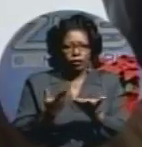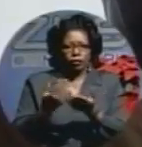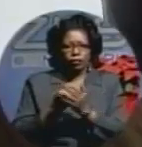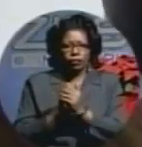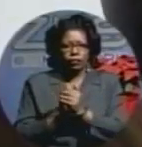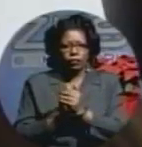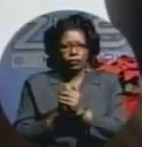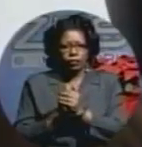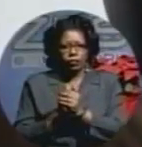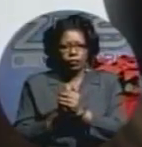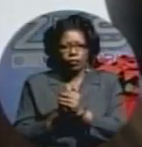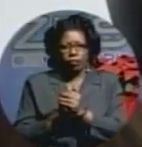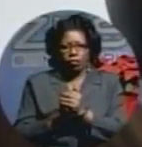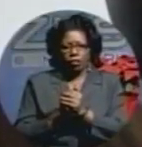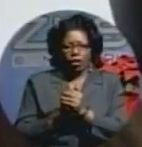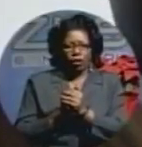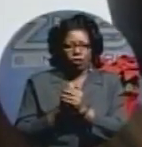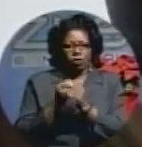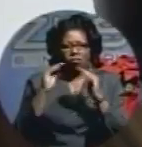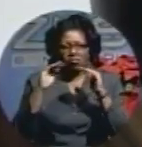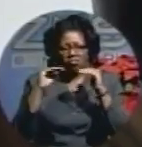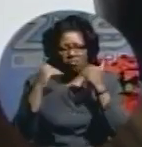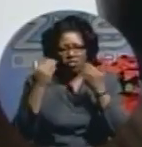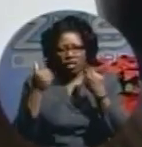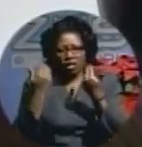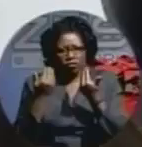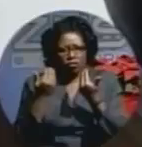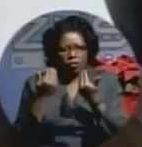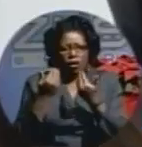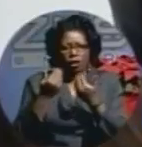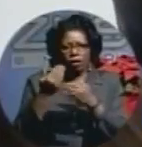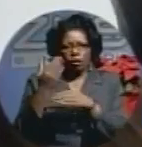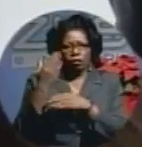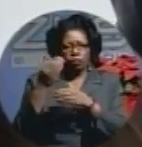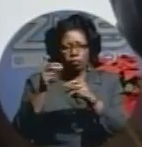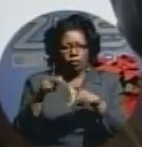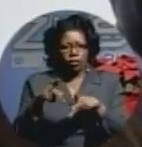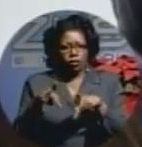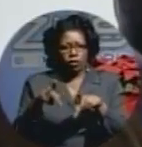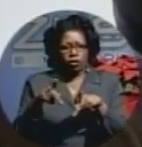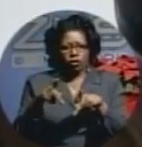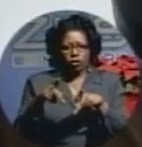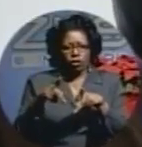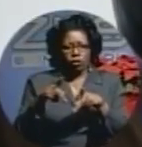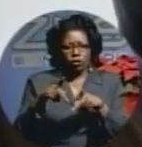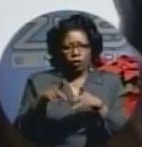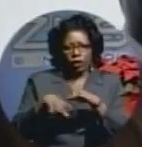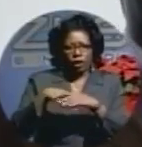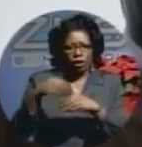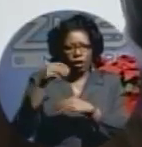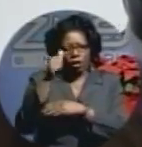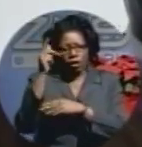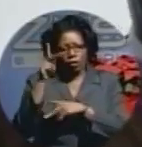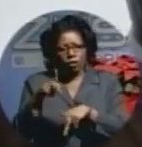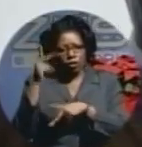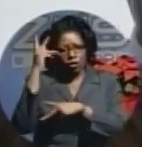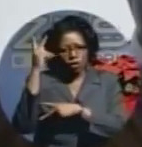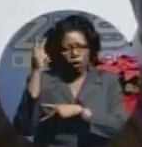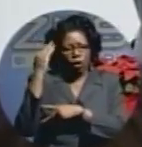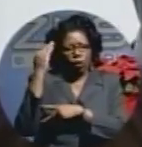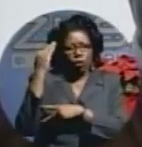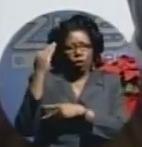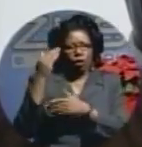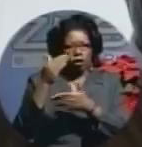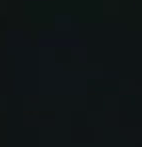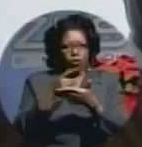It is absolutely disgraceful that individuals who seek to leak personal information on employees on any in any entity, whether